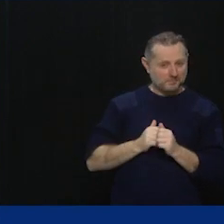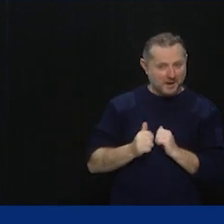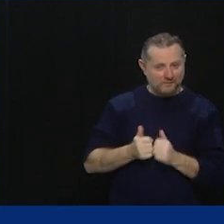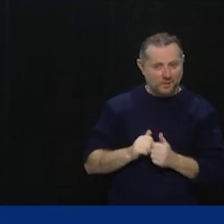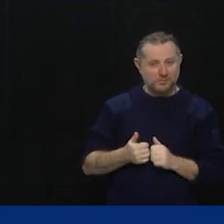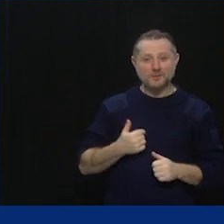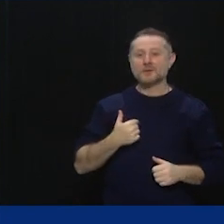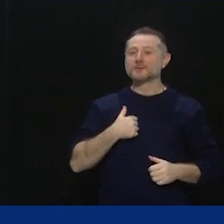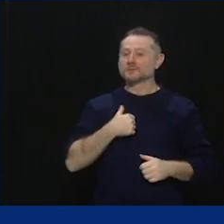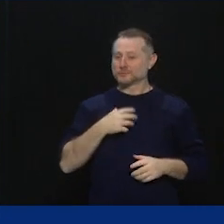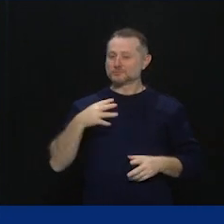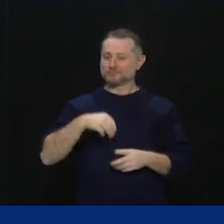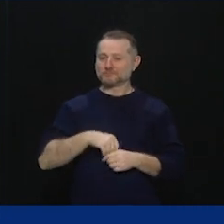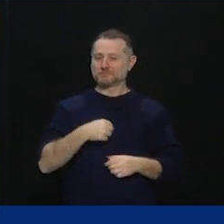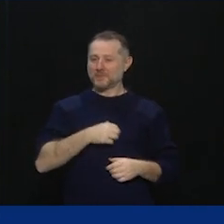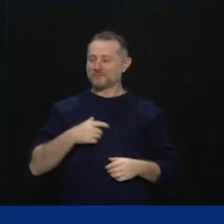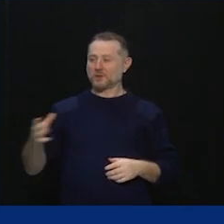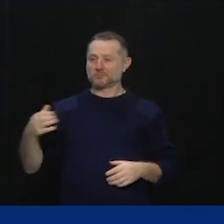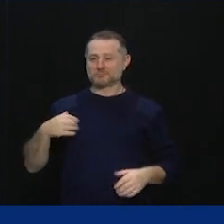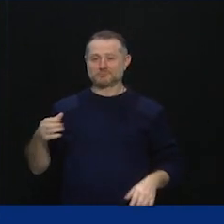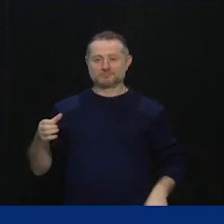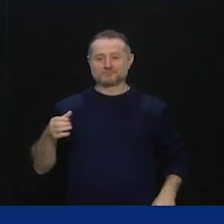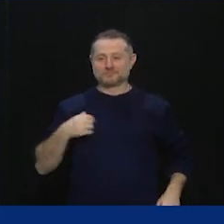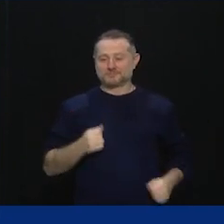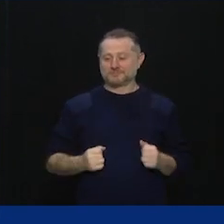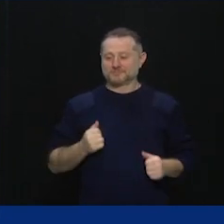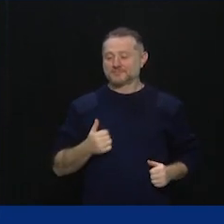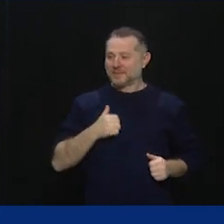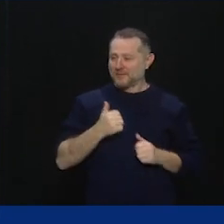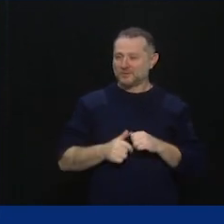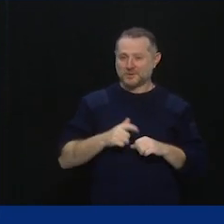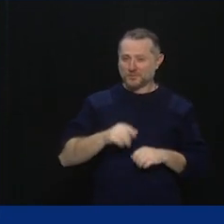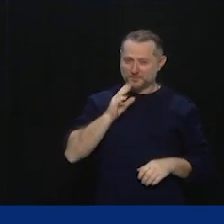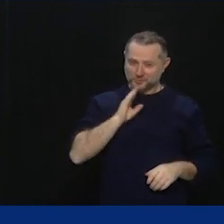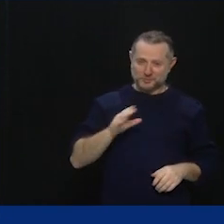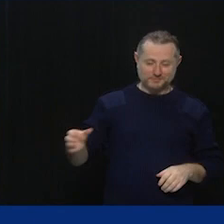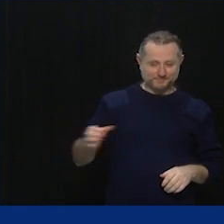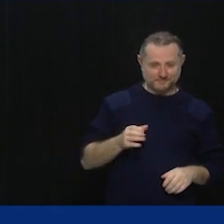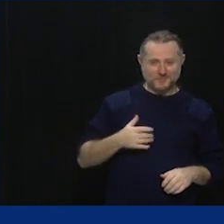you to everyone who helped make this possible. This is a great day for all of us on Long Island. Thank you.